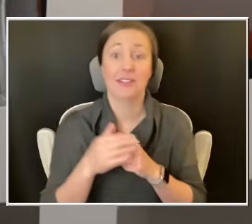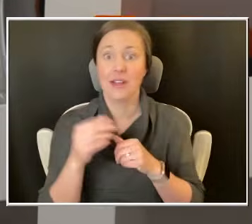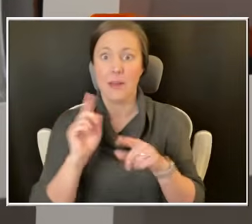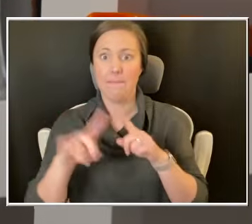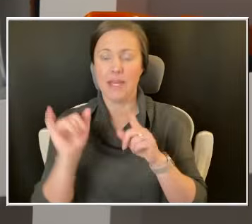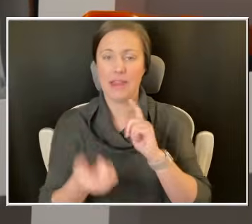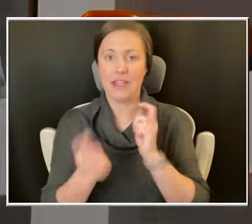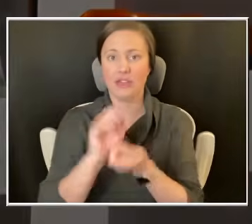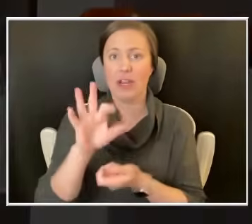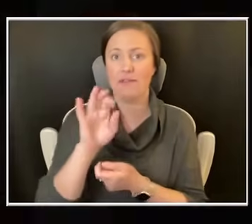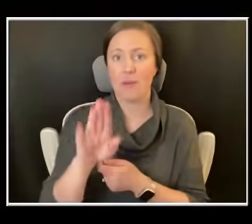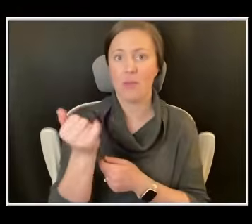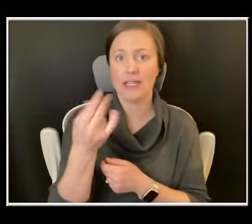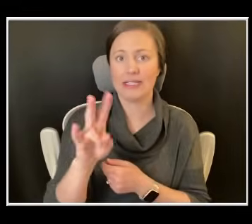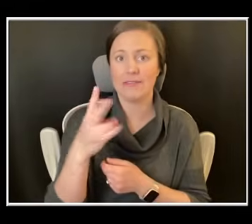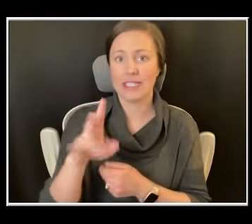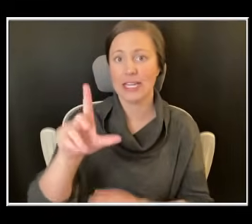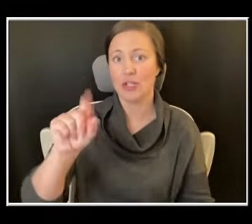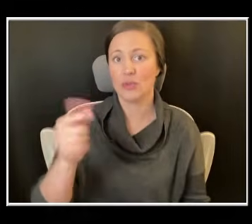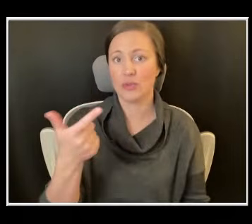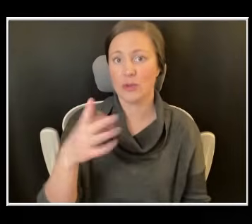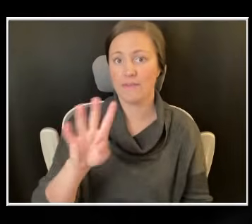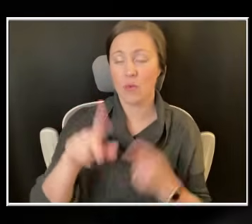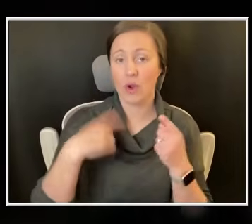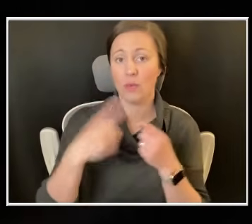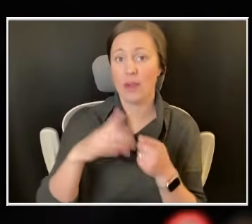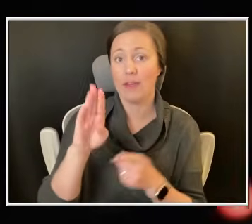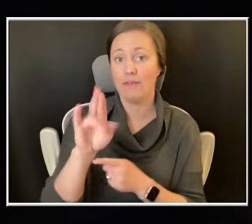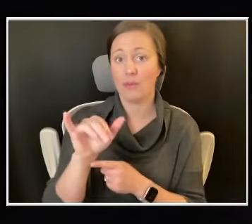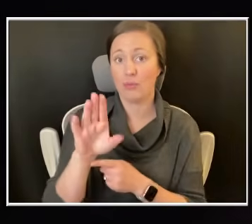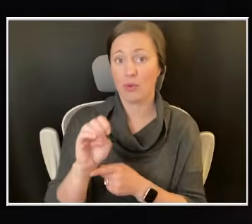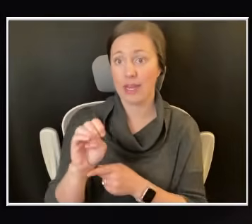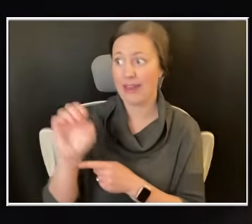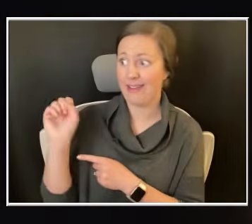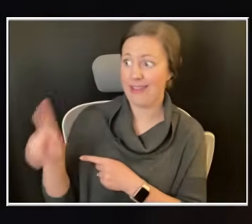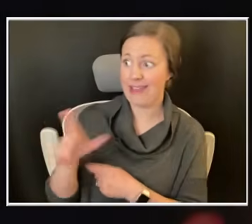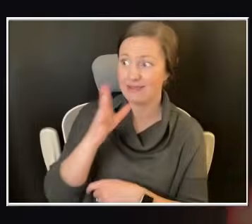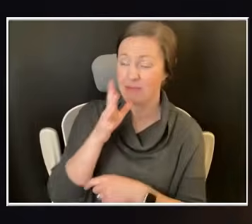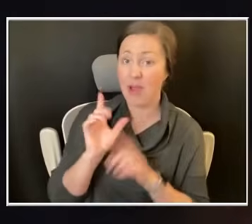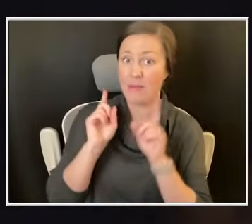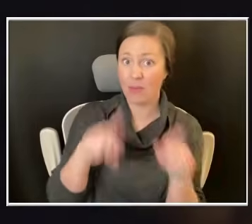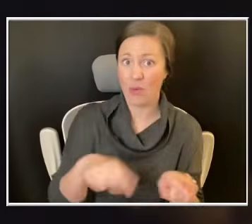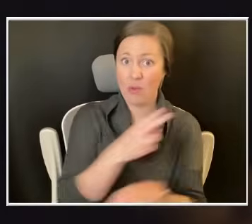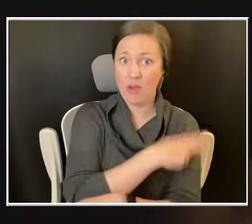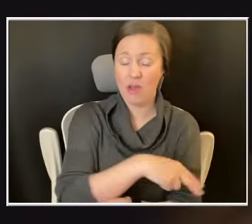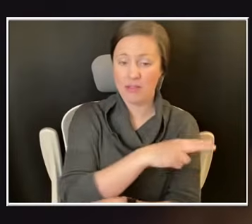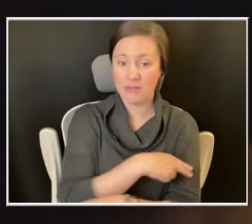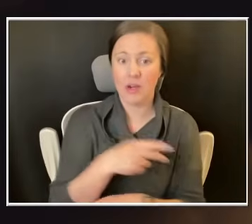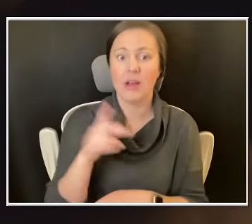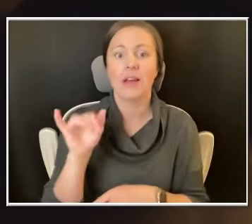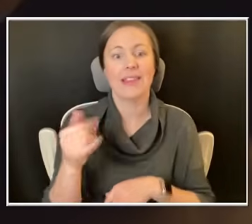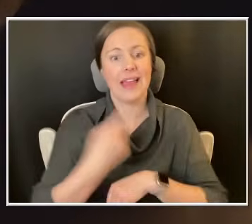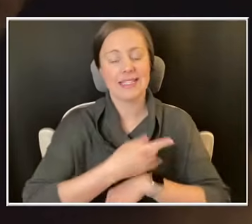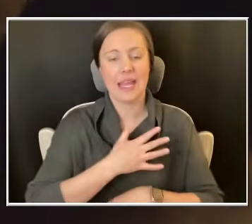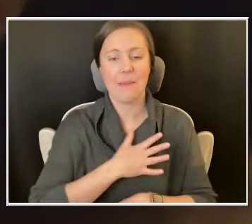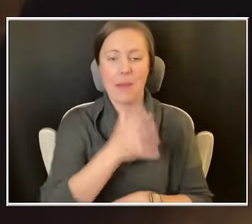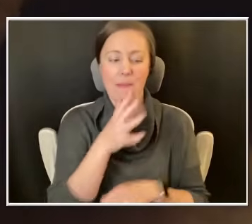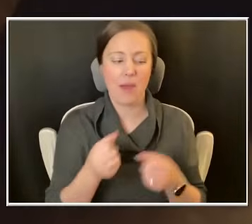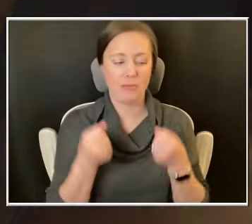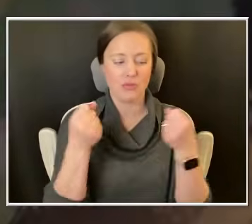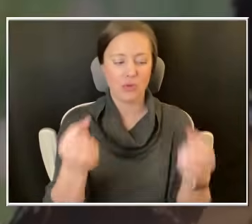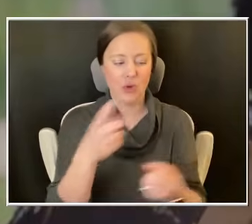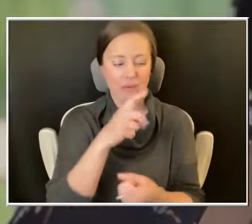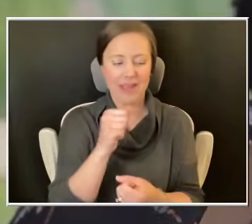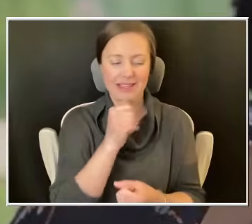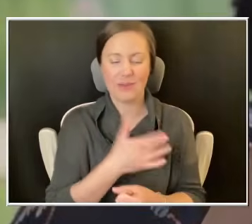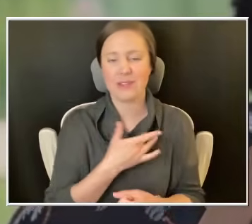17th, 2024, when Brie asked her mom to take her to the hospital. That day, my mom drove me just because I wasn't feeling very good.